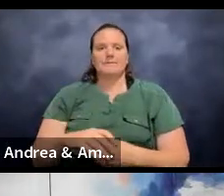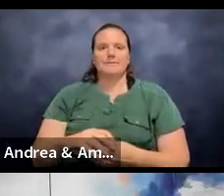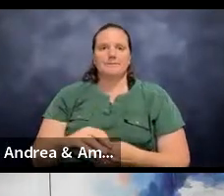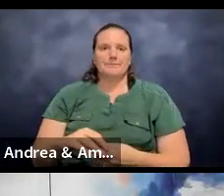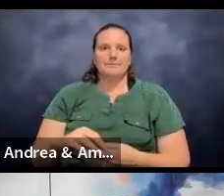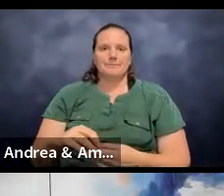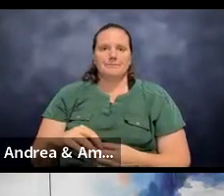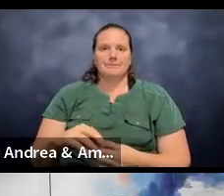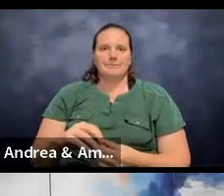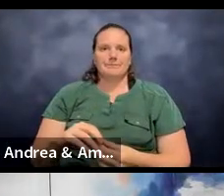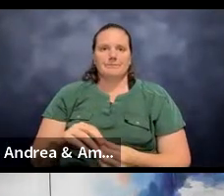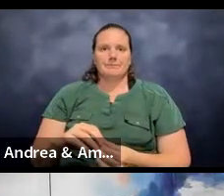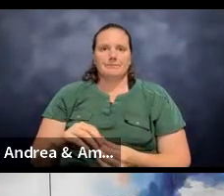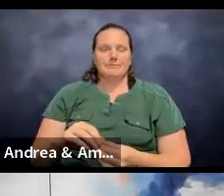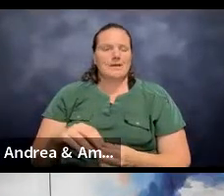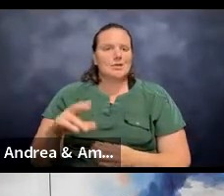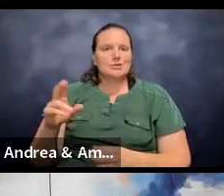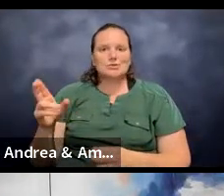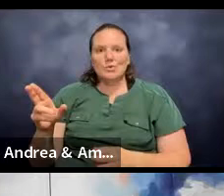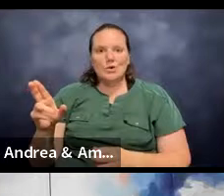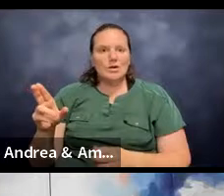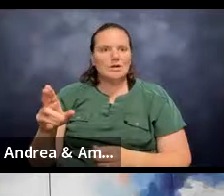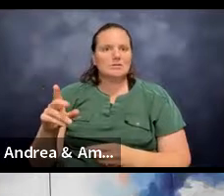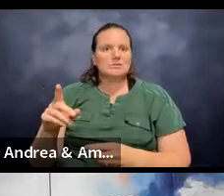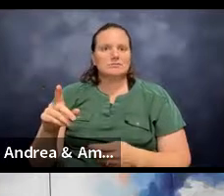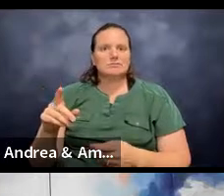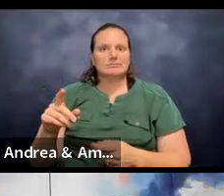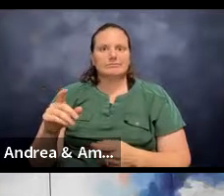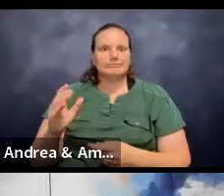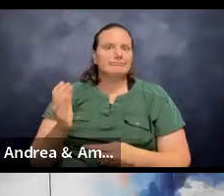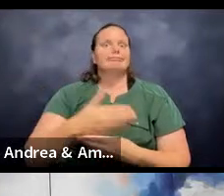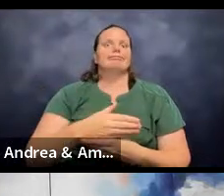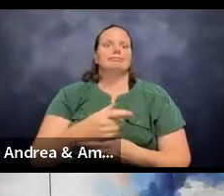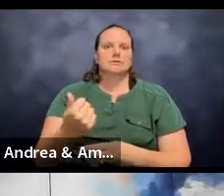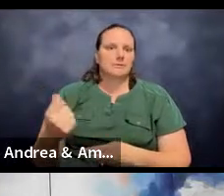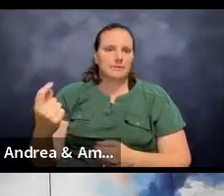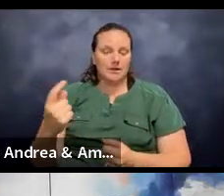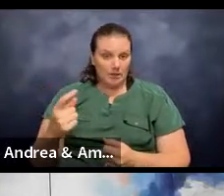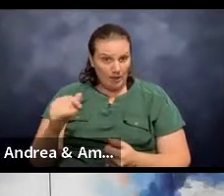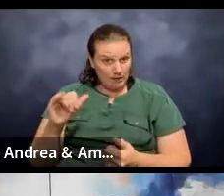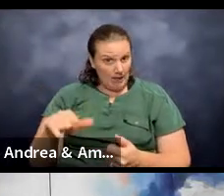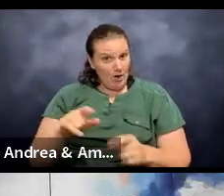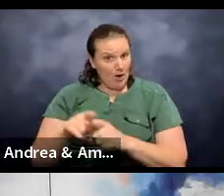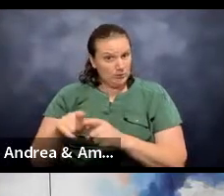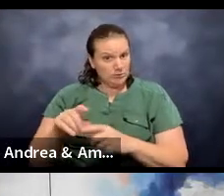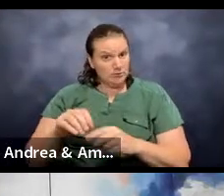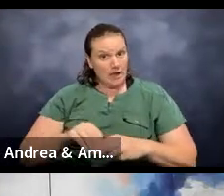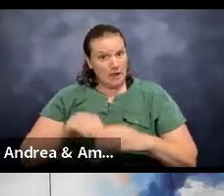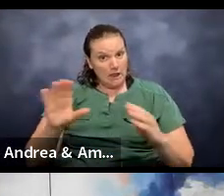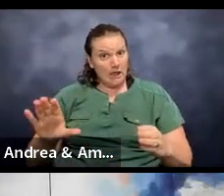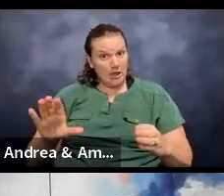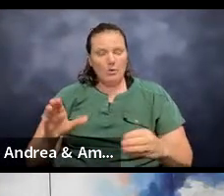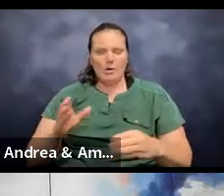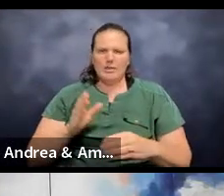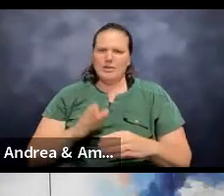to be any kind of historic disturbance of any kind. So is that also spelled out, or does that come